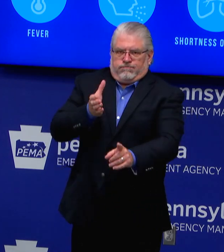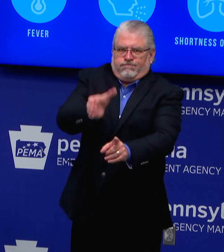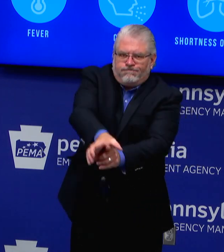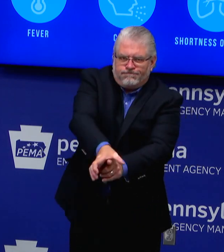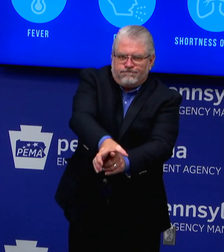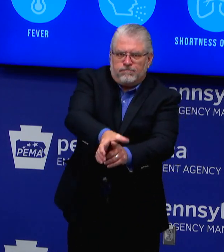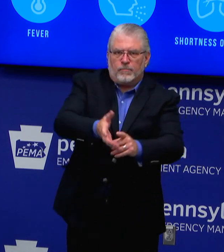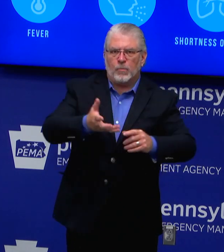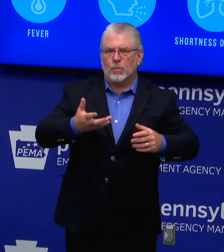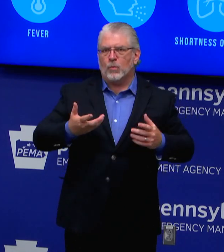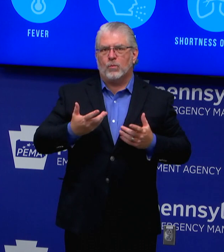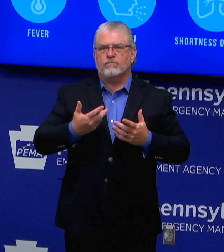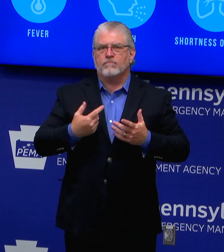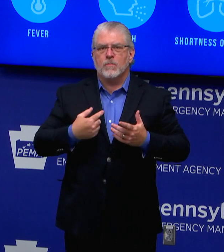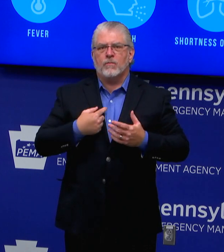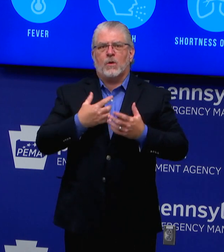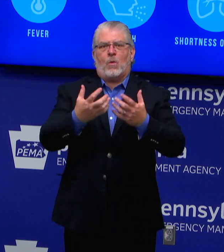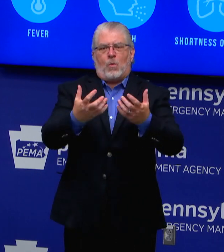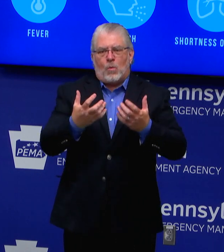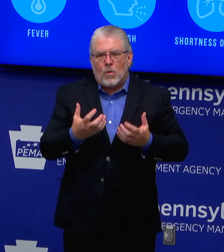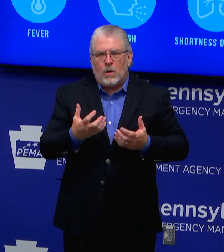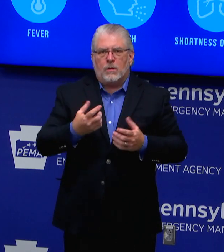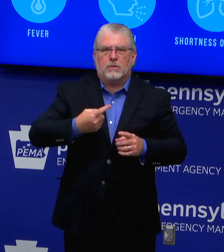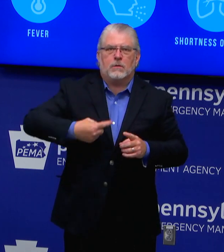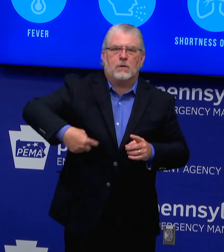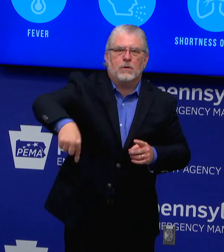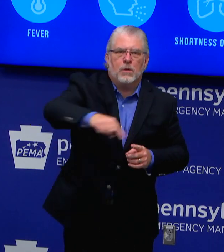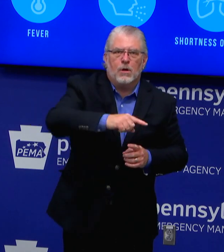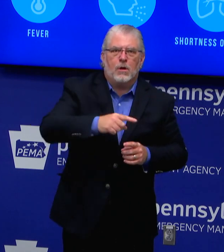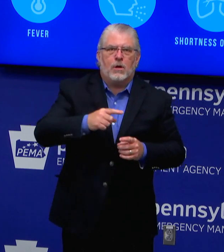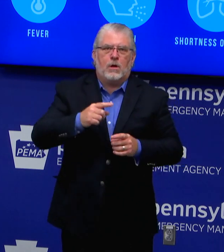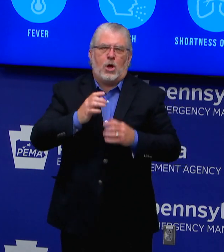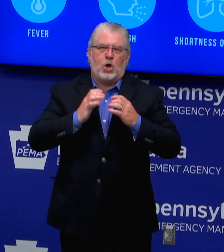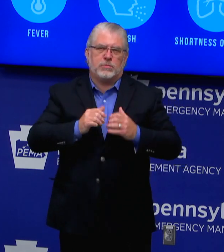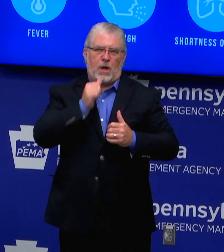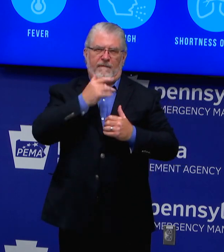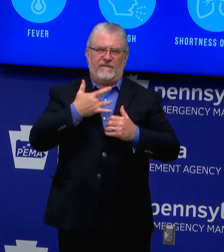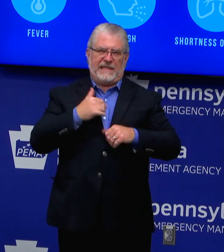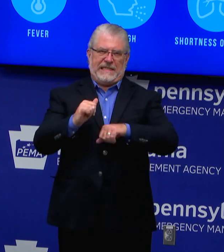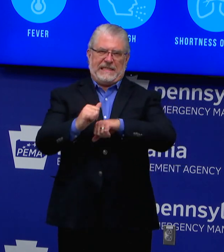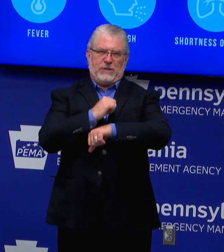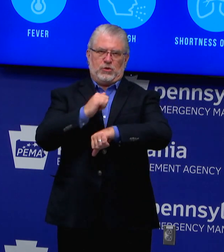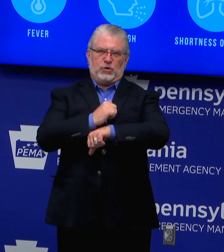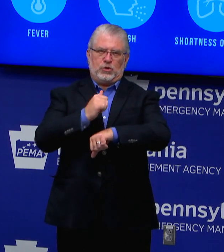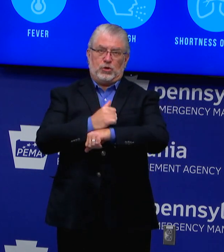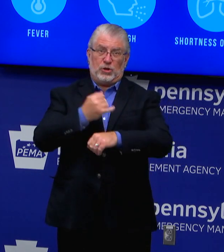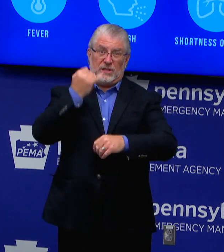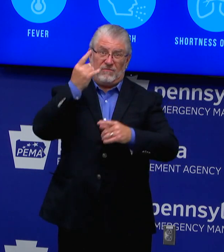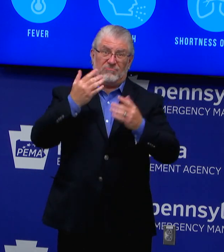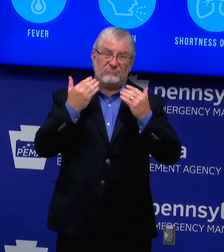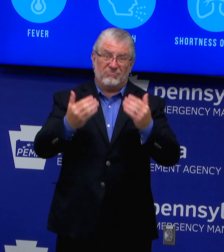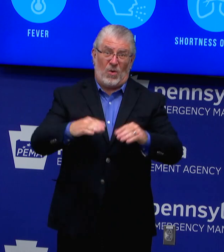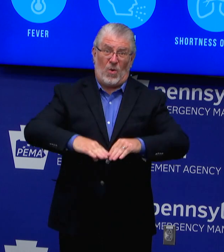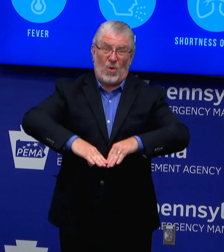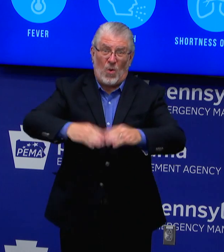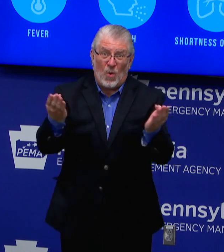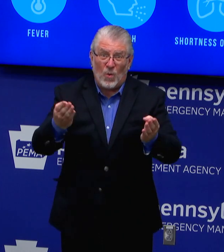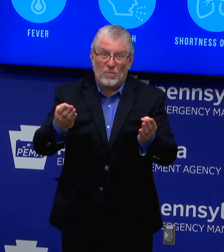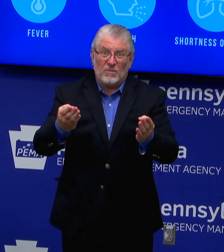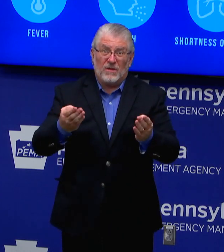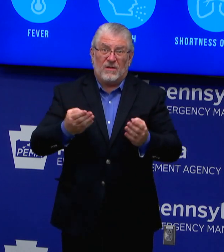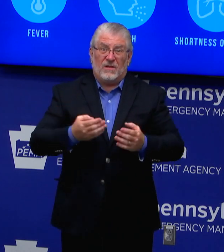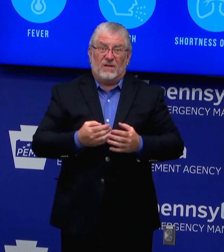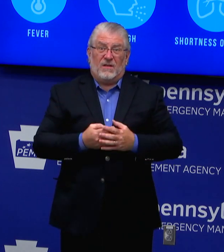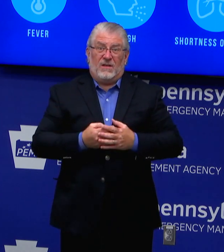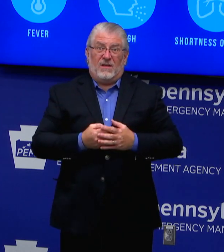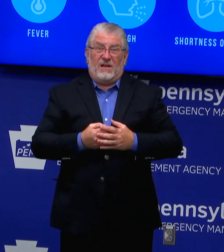want to put their customers in harm's way. And that's what opening a gym where you actually work close together, where you touch things that